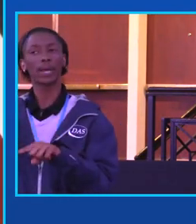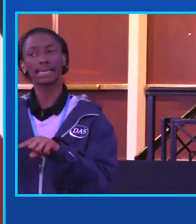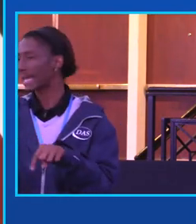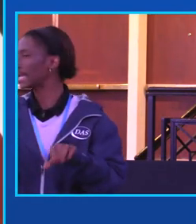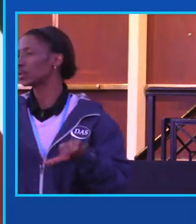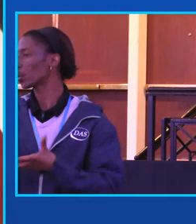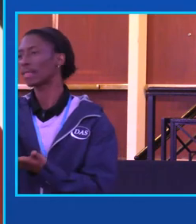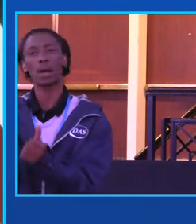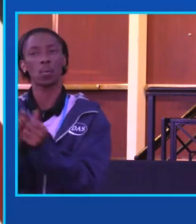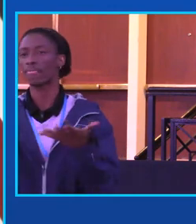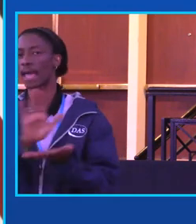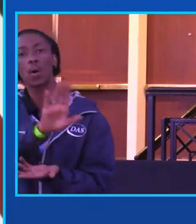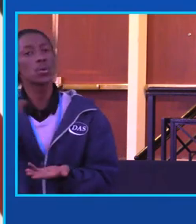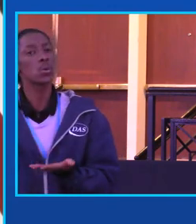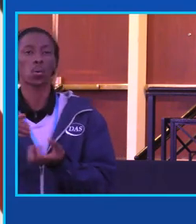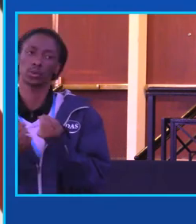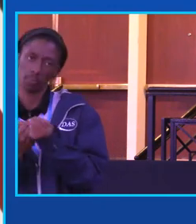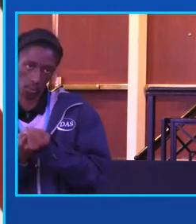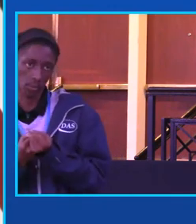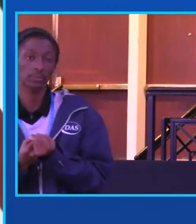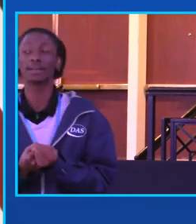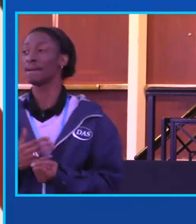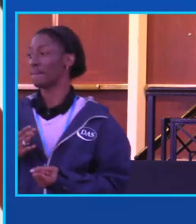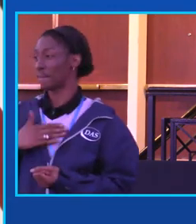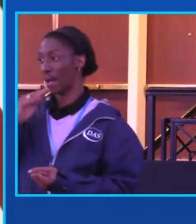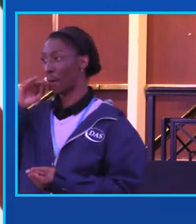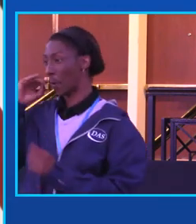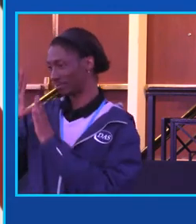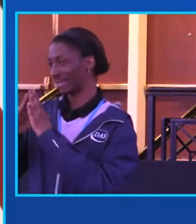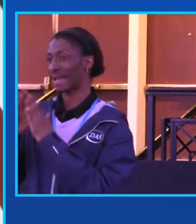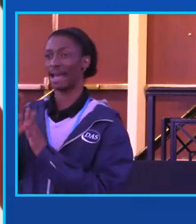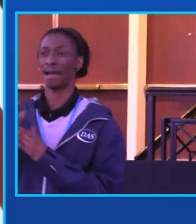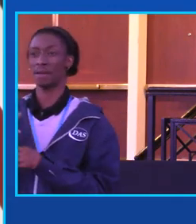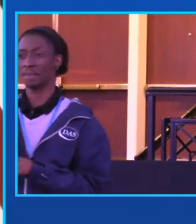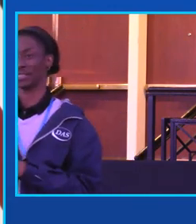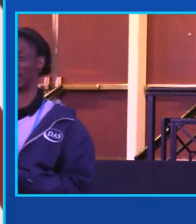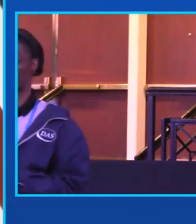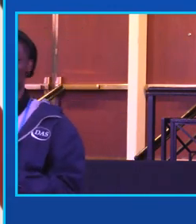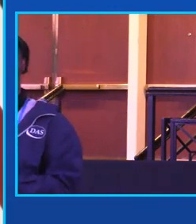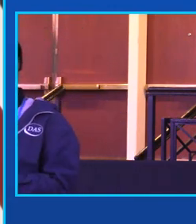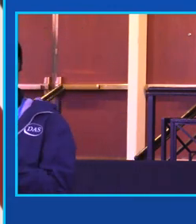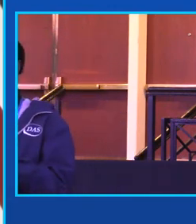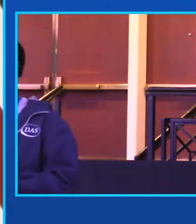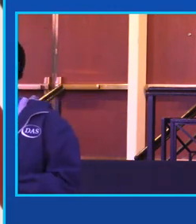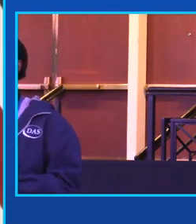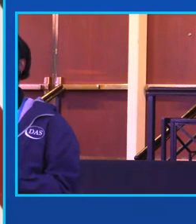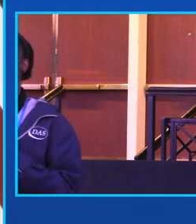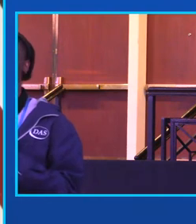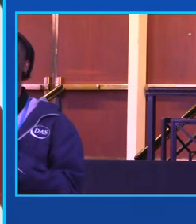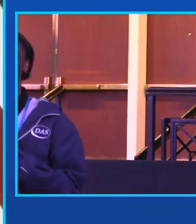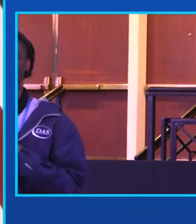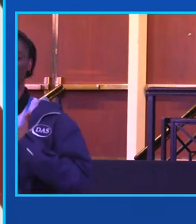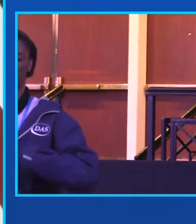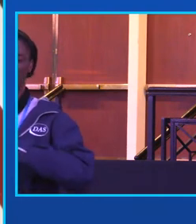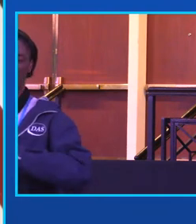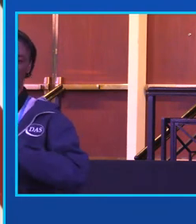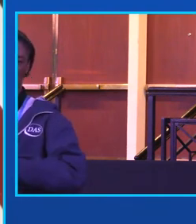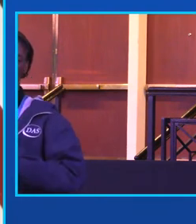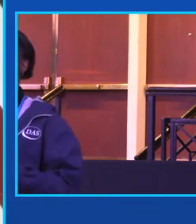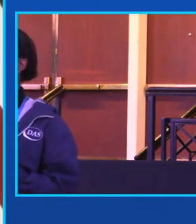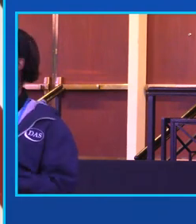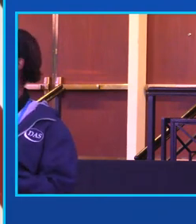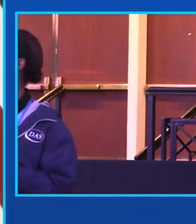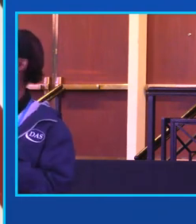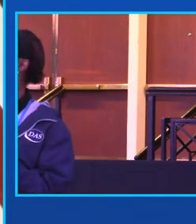support. In my hometown of Scranton, Pennsylvania, where my husband and I have a steel manufacturing plant that's been in